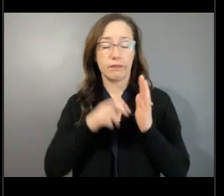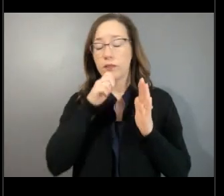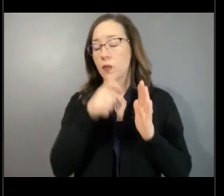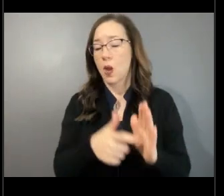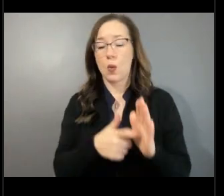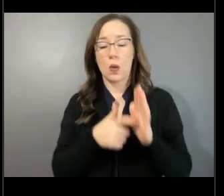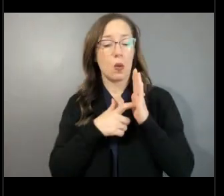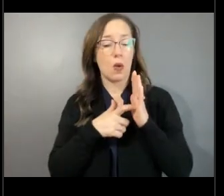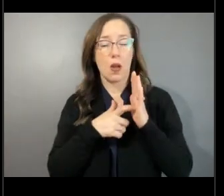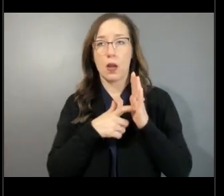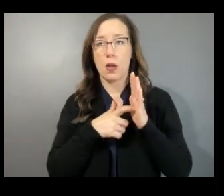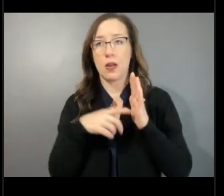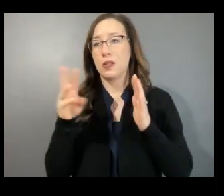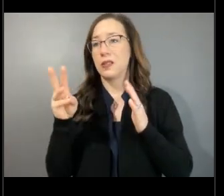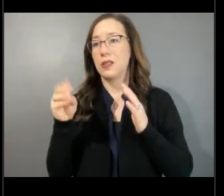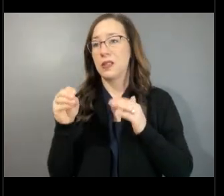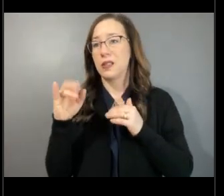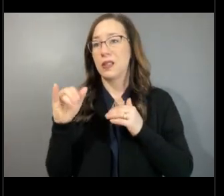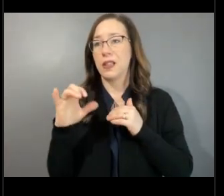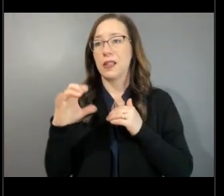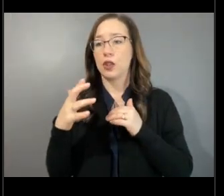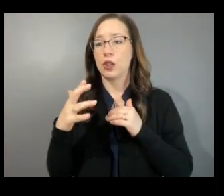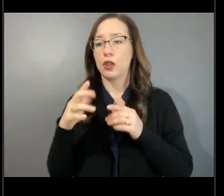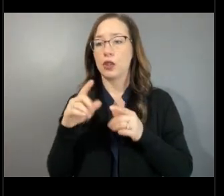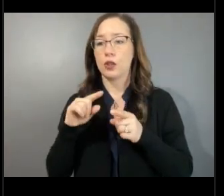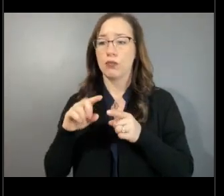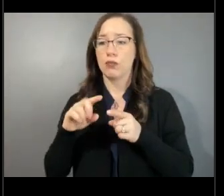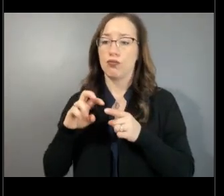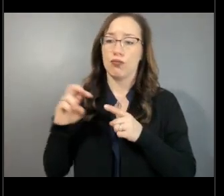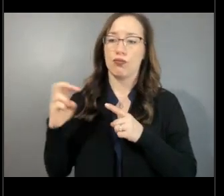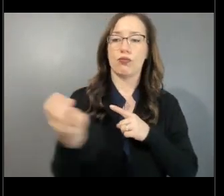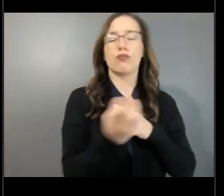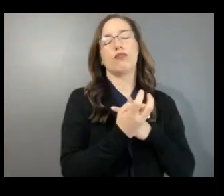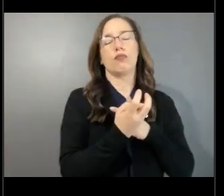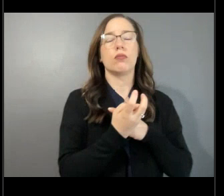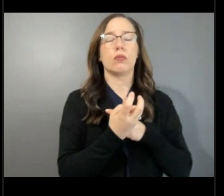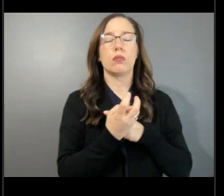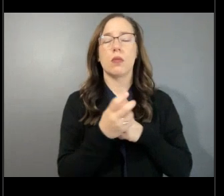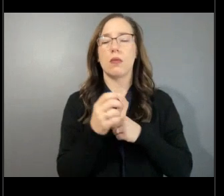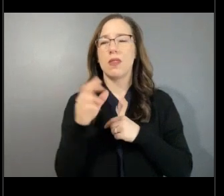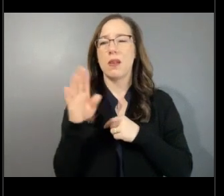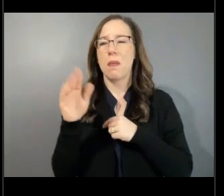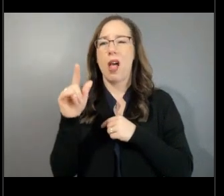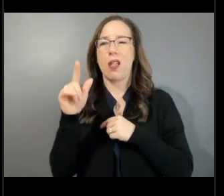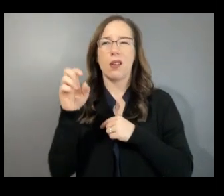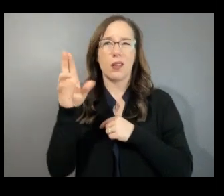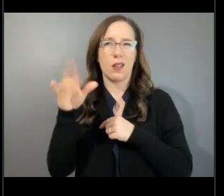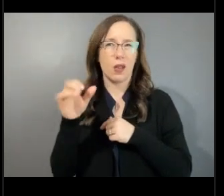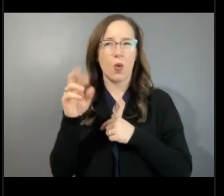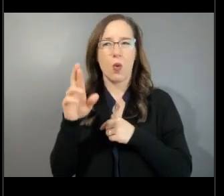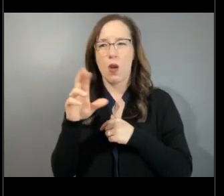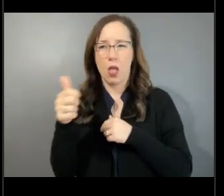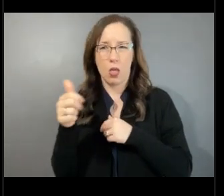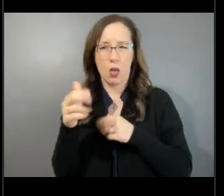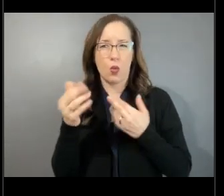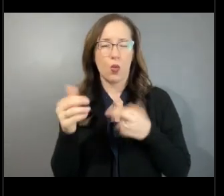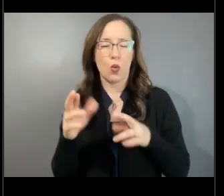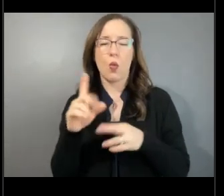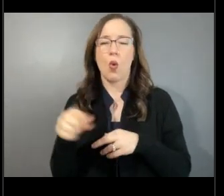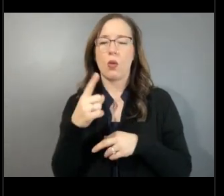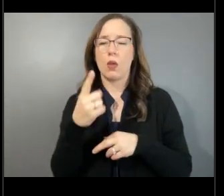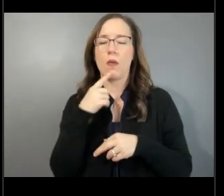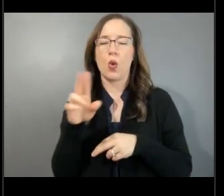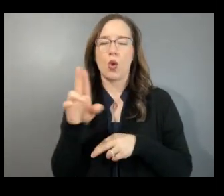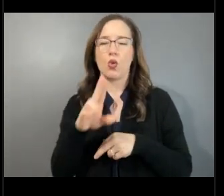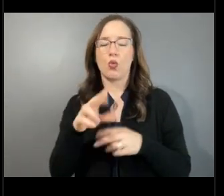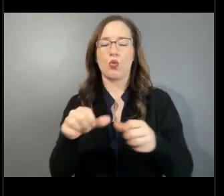require 60-inch diameter for turning at balconies or other rooms, except in U-shaped kitchens